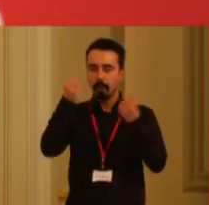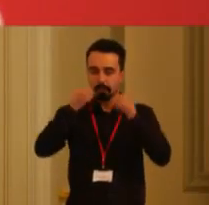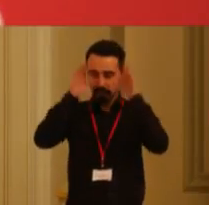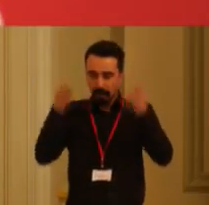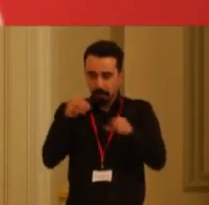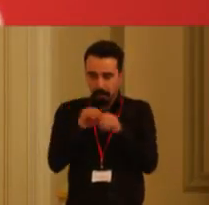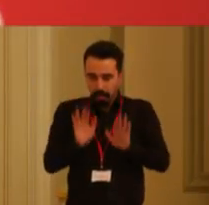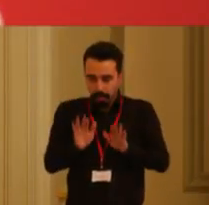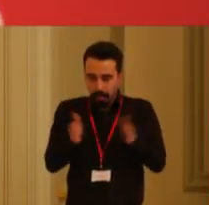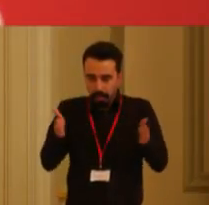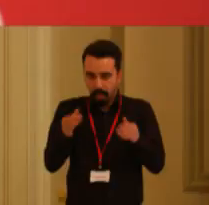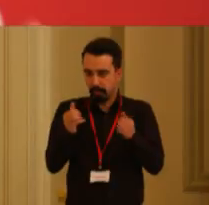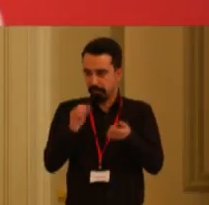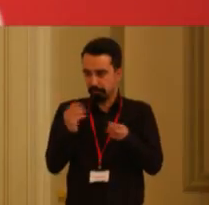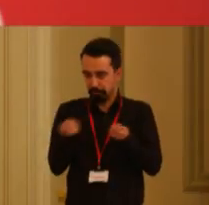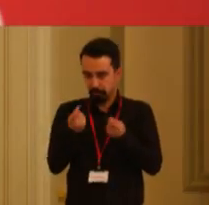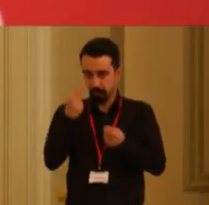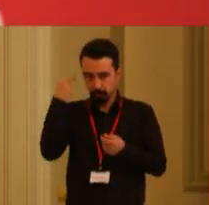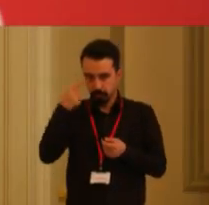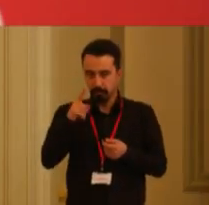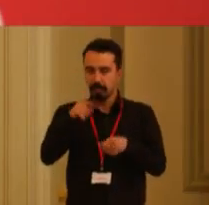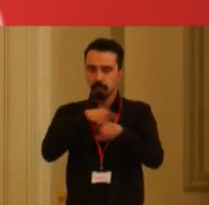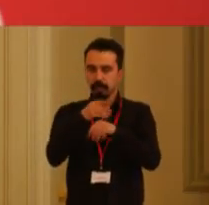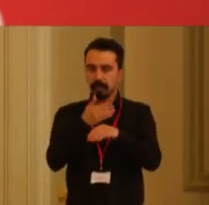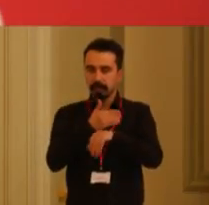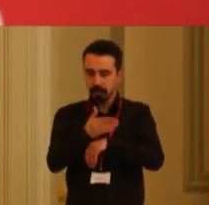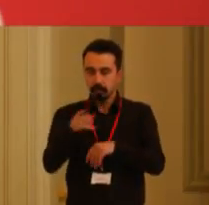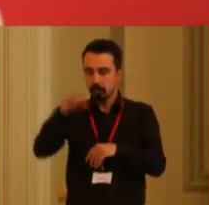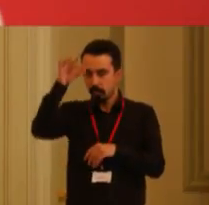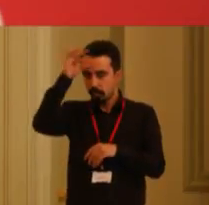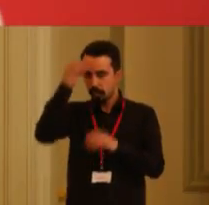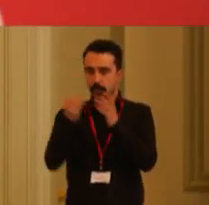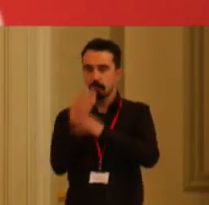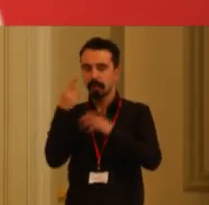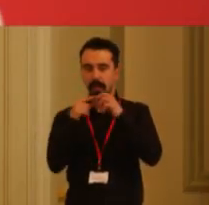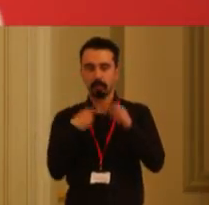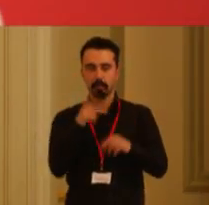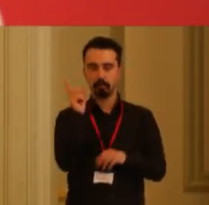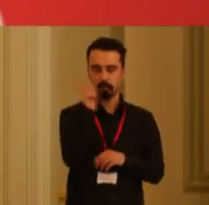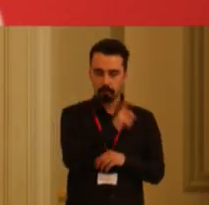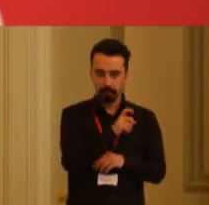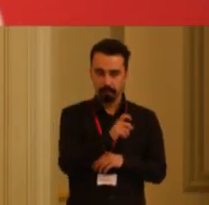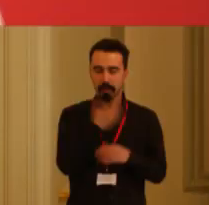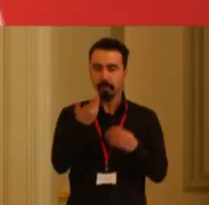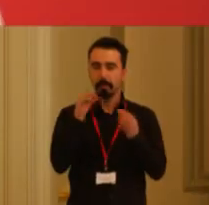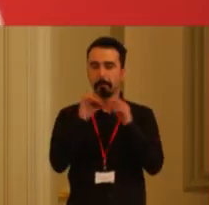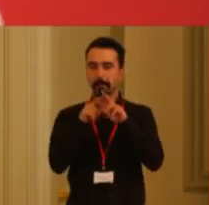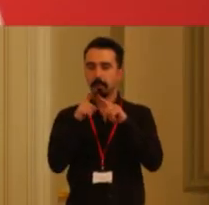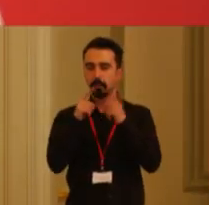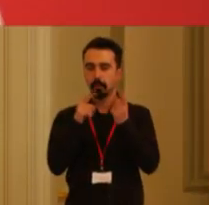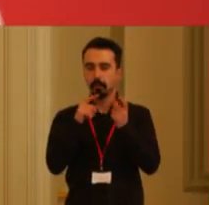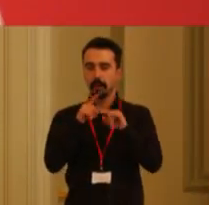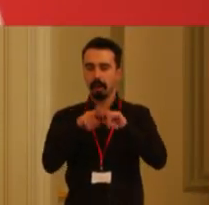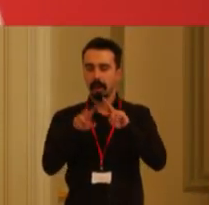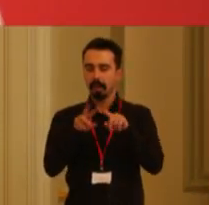father's sake. So why haven't you attended that school? And he said that my father asked me whether I would like